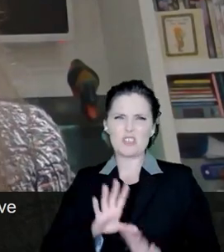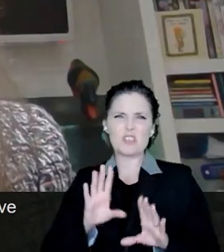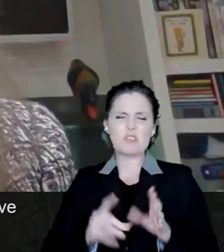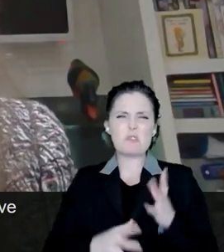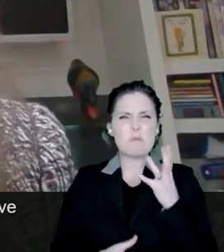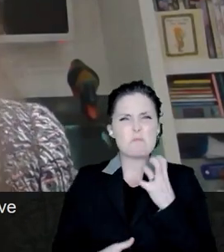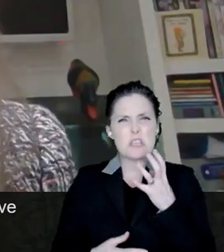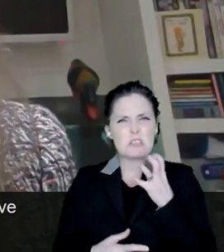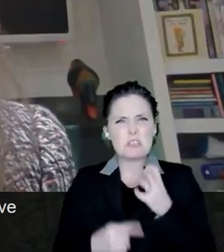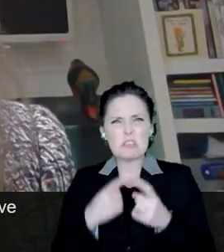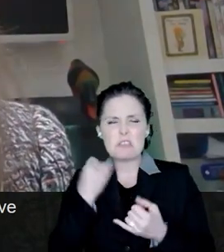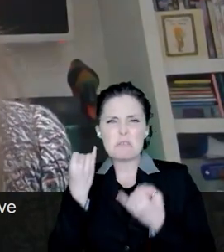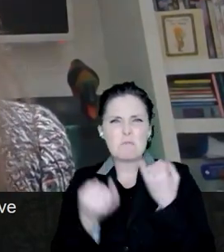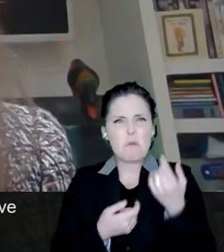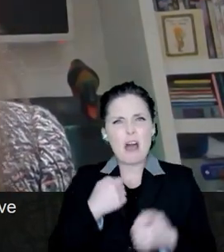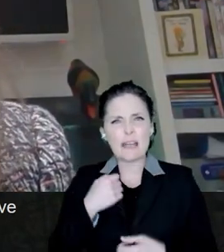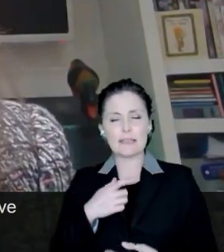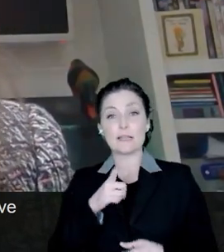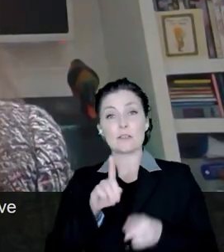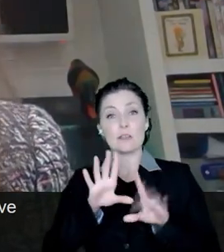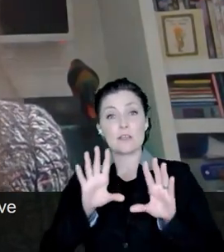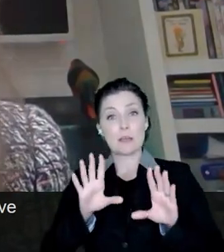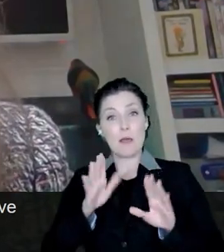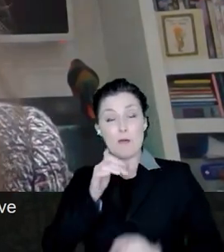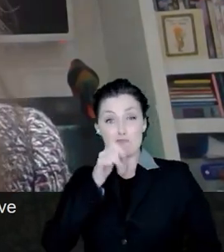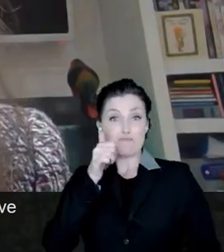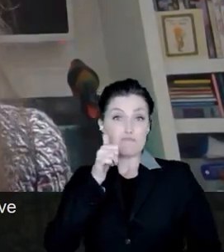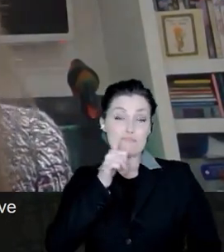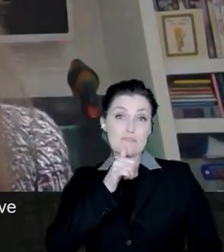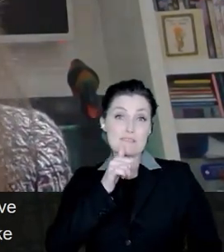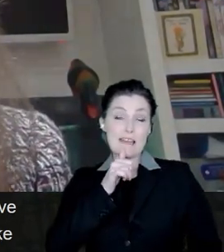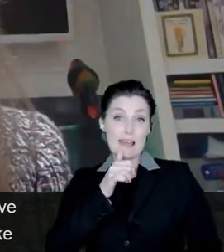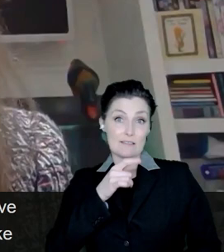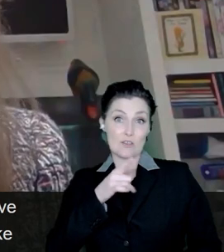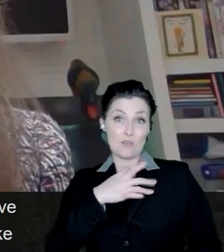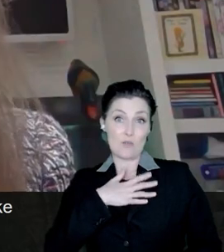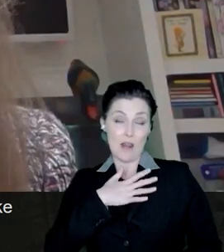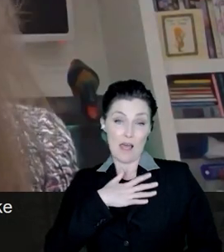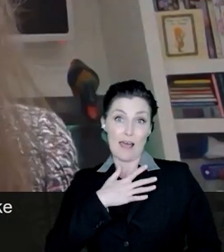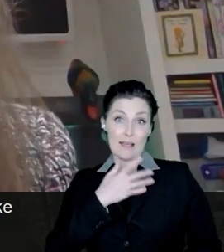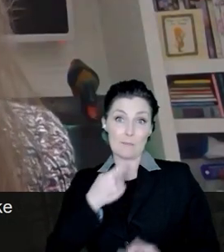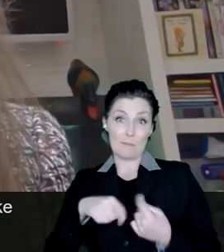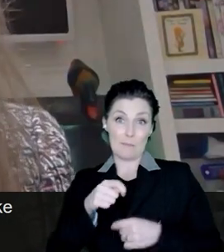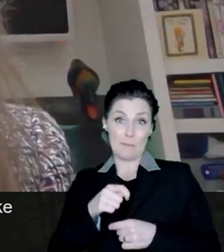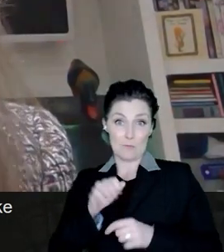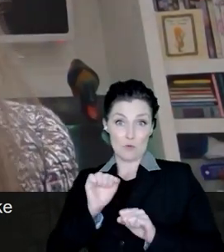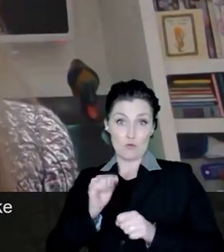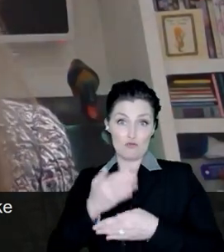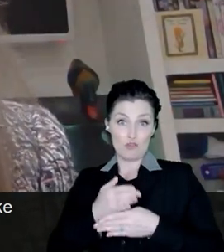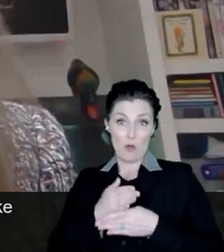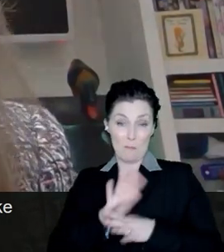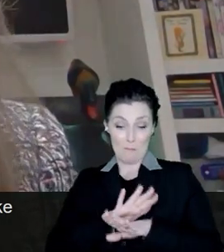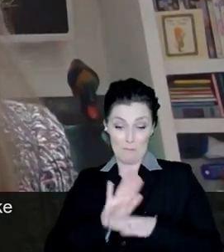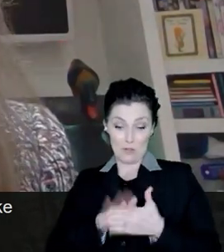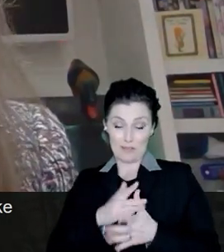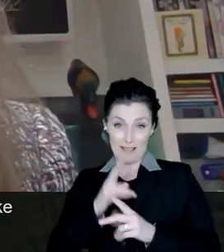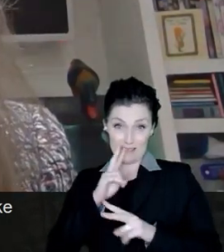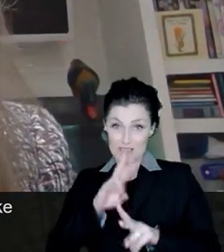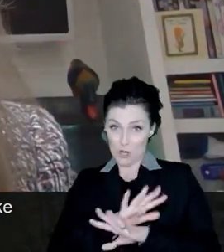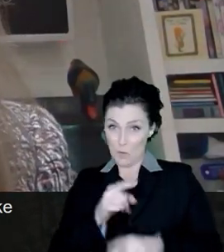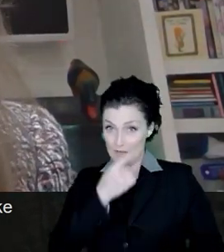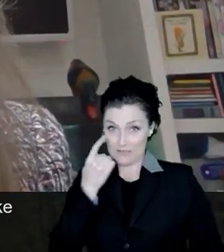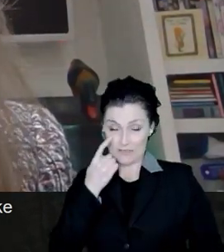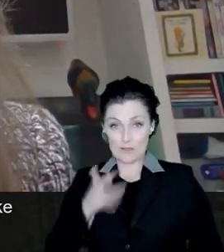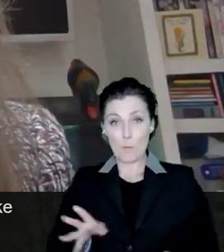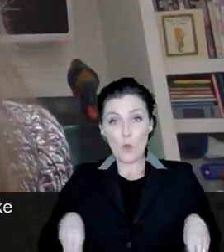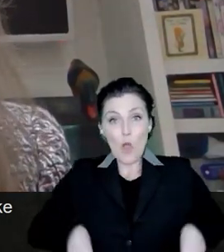whining. Try and pretend that you like being mayor because you give no evidence of that whatsoever. Put your hands in your pocket